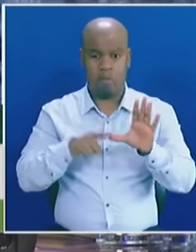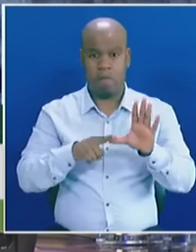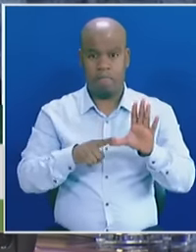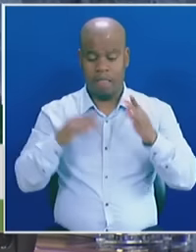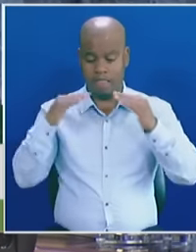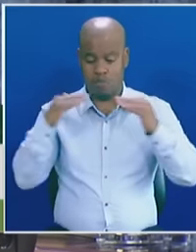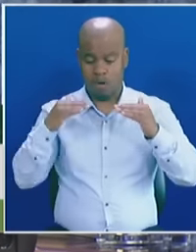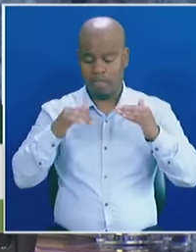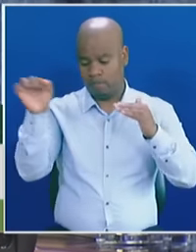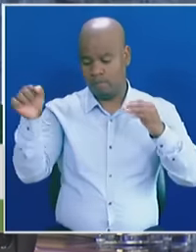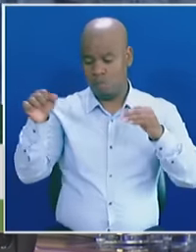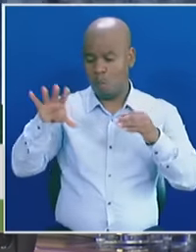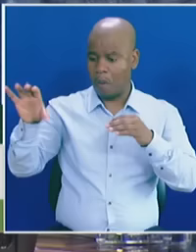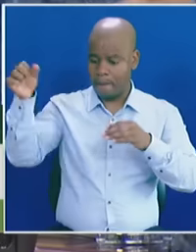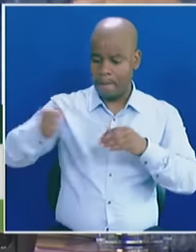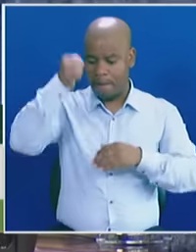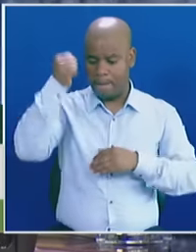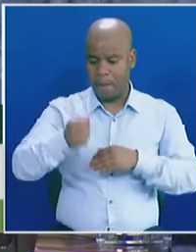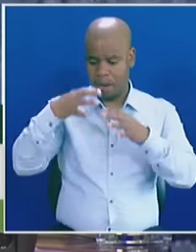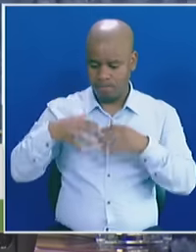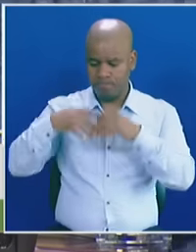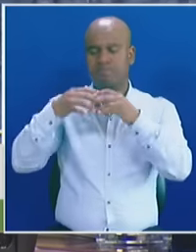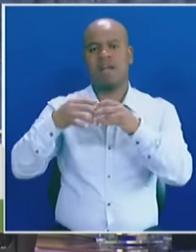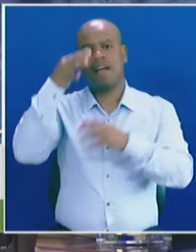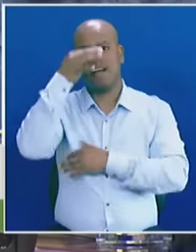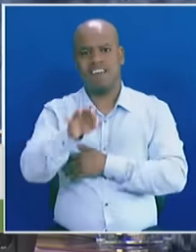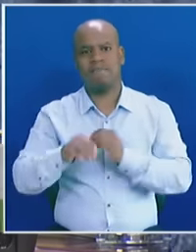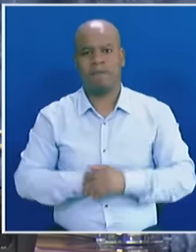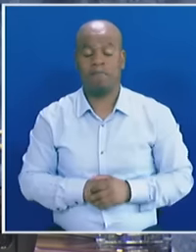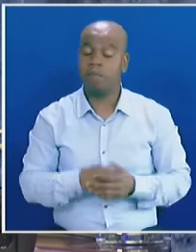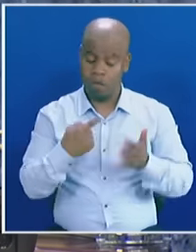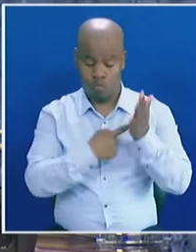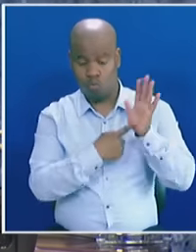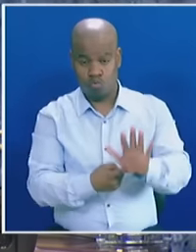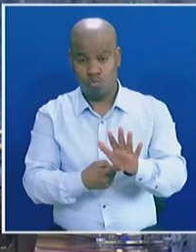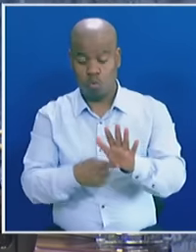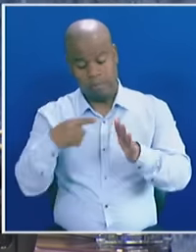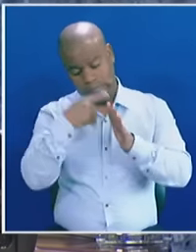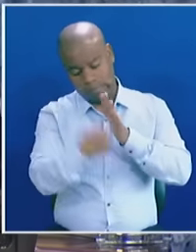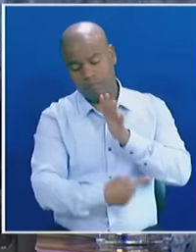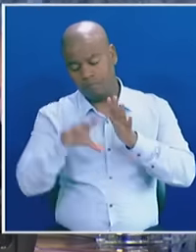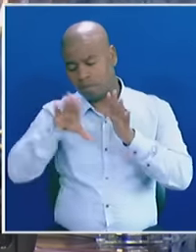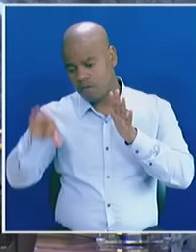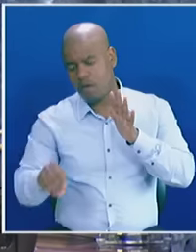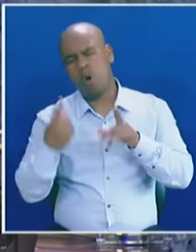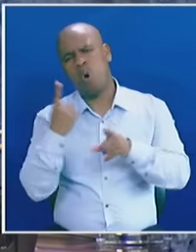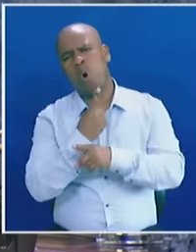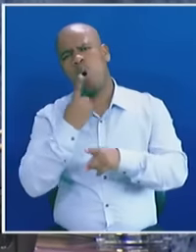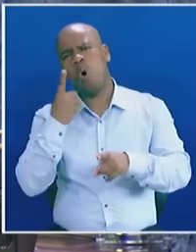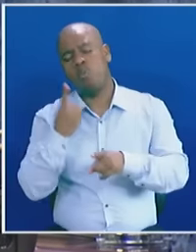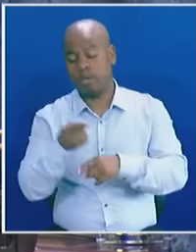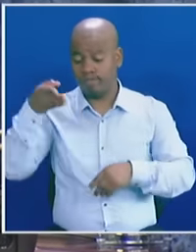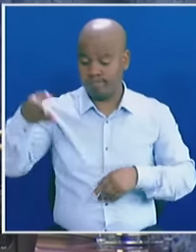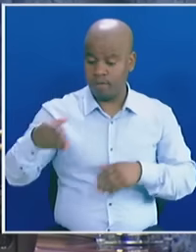democratically elected government. This in its own means that South African citizens must at all times feel safe